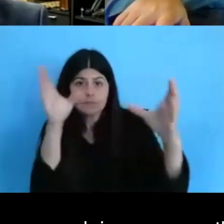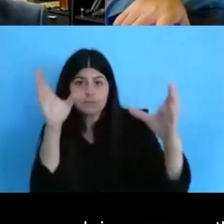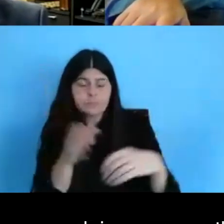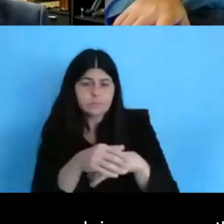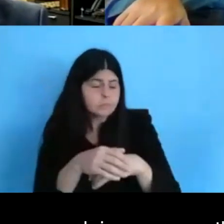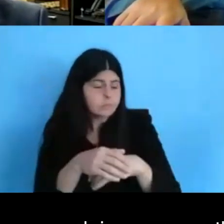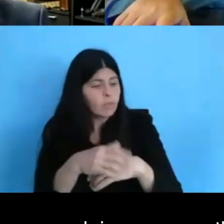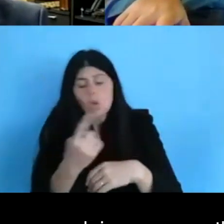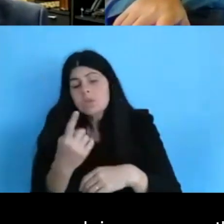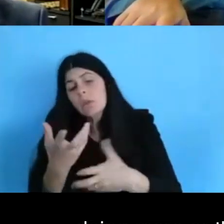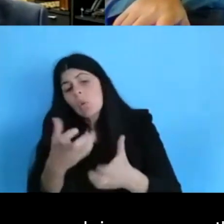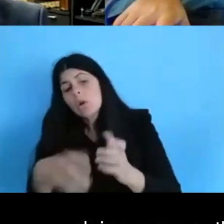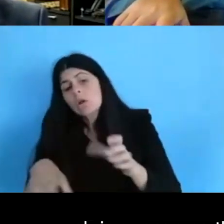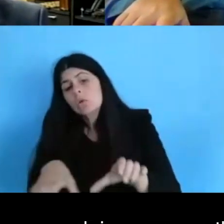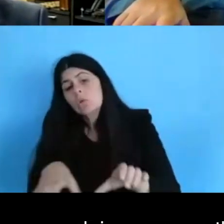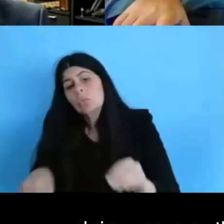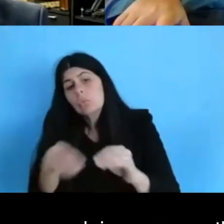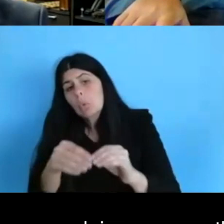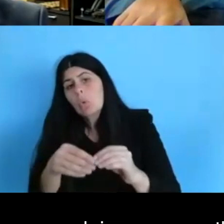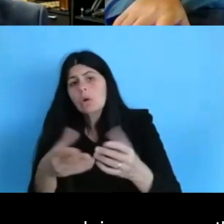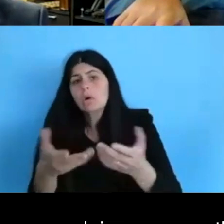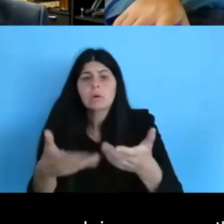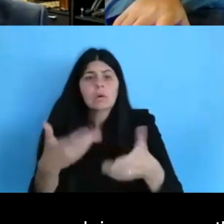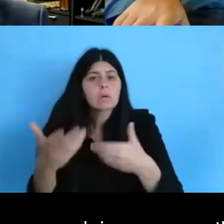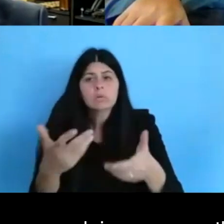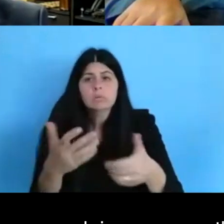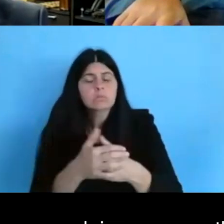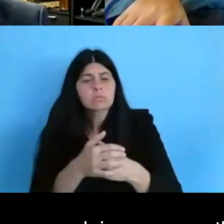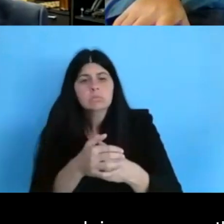more, or the current skill set that you have, or,